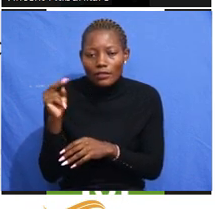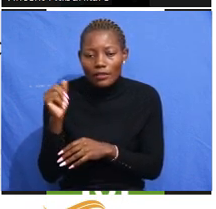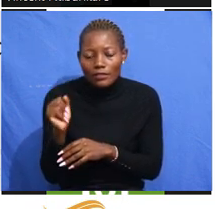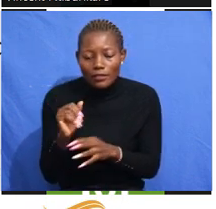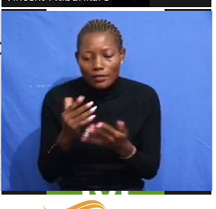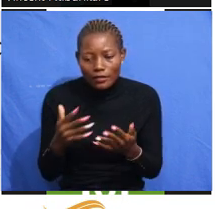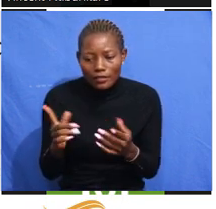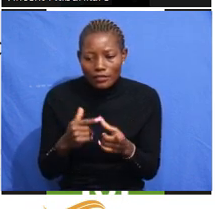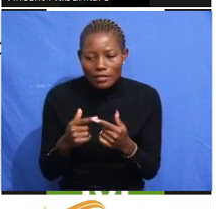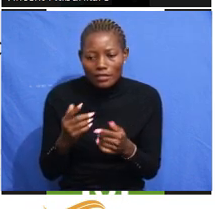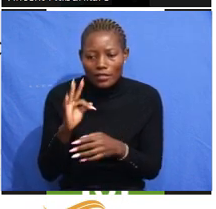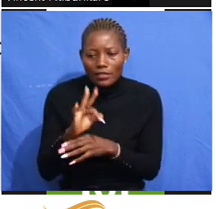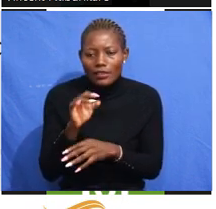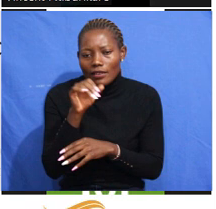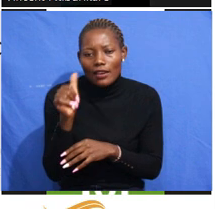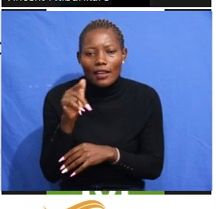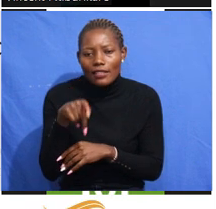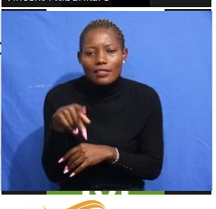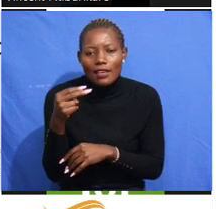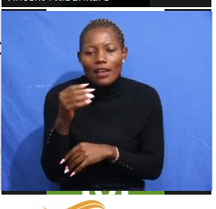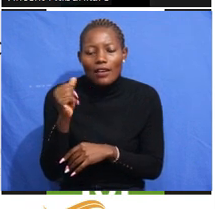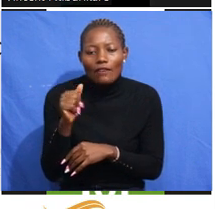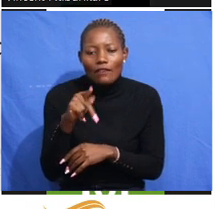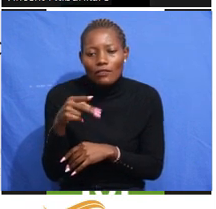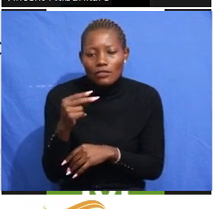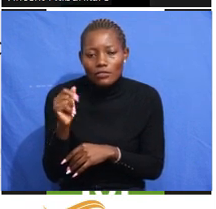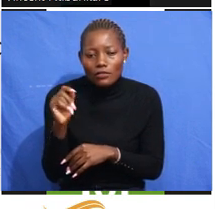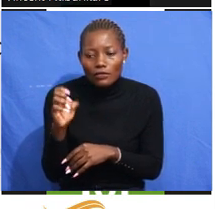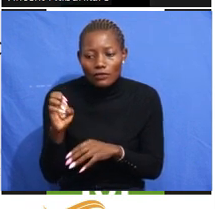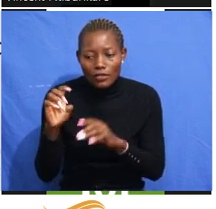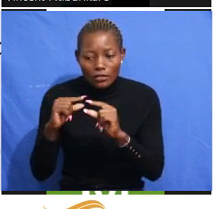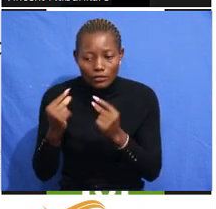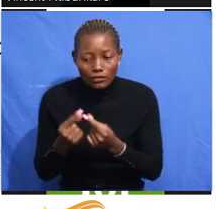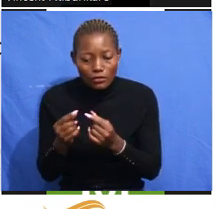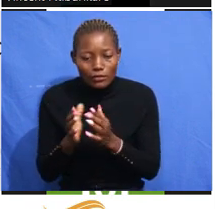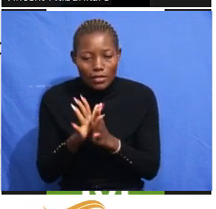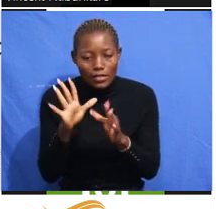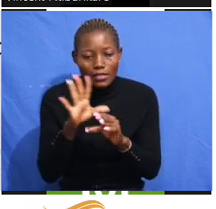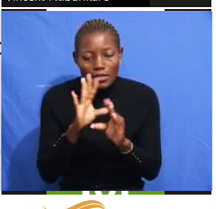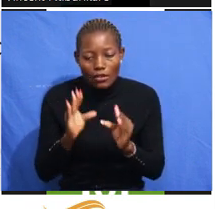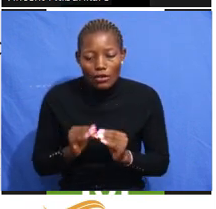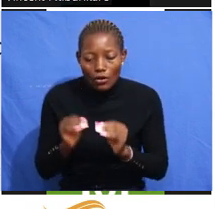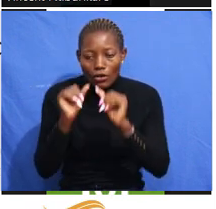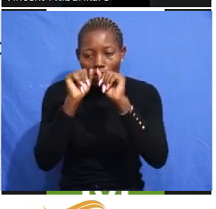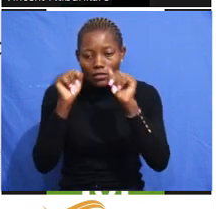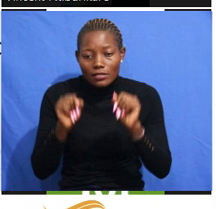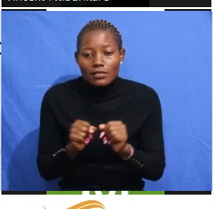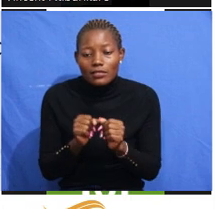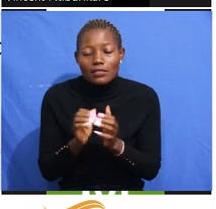you have 3 phosphate groups that are attached. And the whole system of the manufacture is